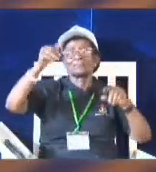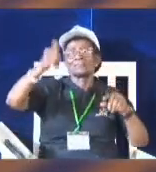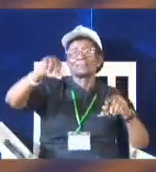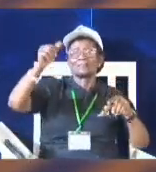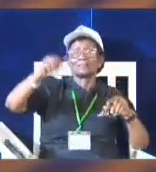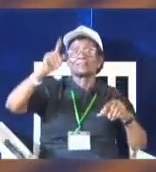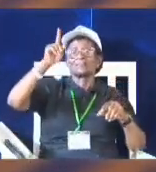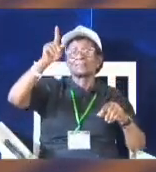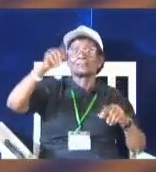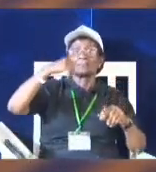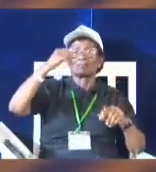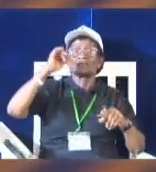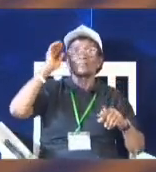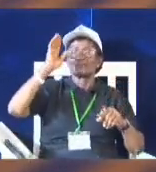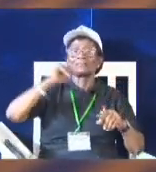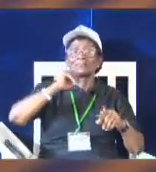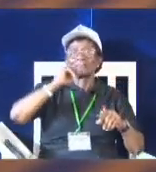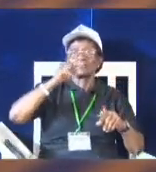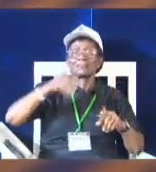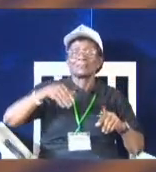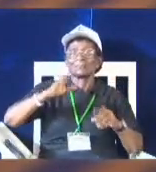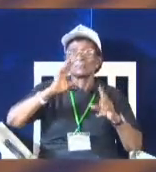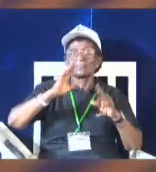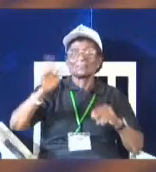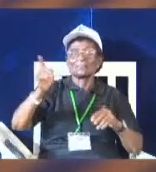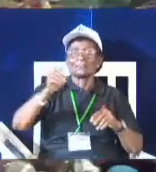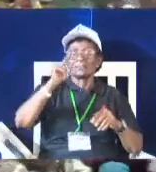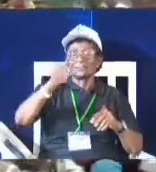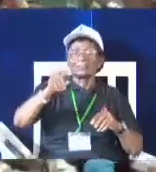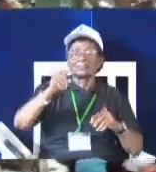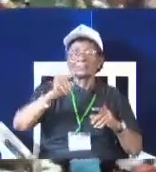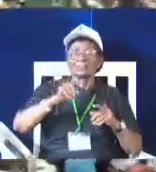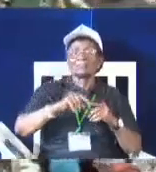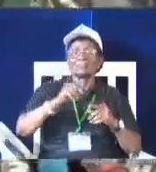anyone who will not allow you to reach your goal